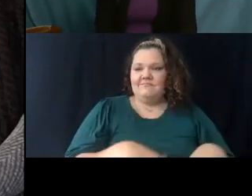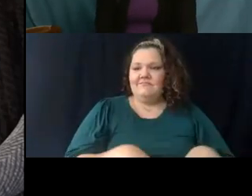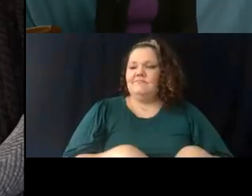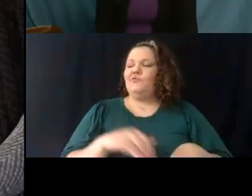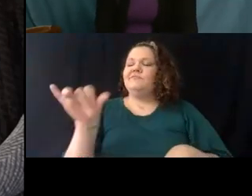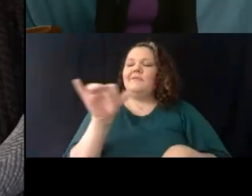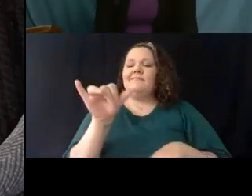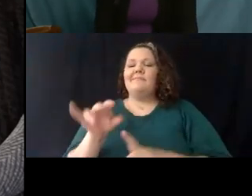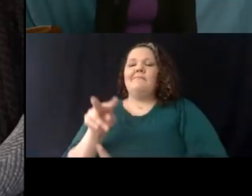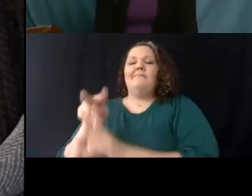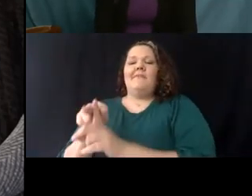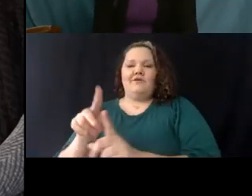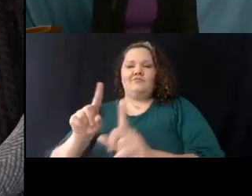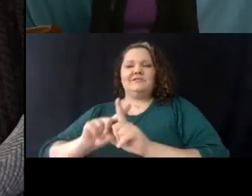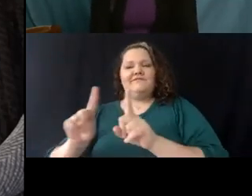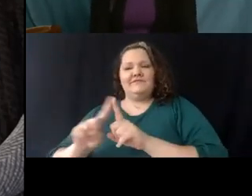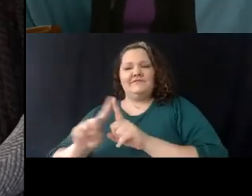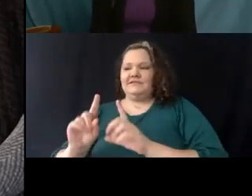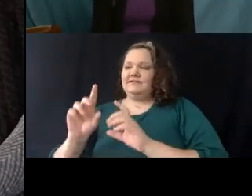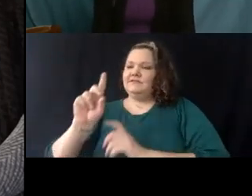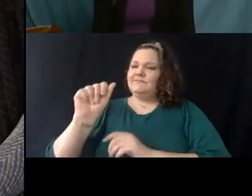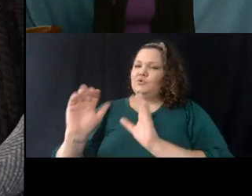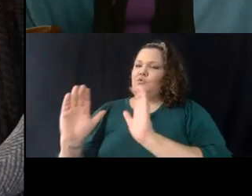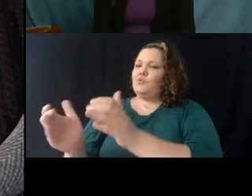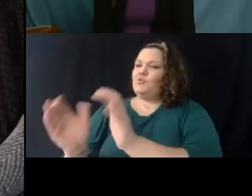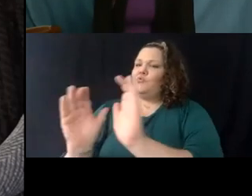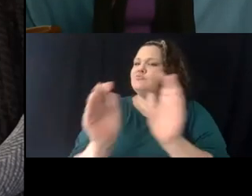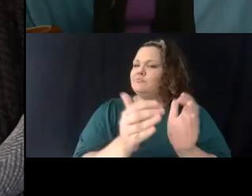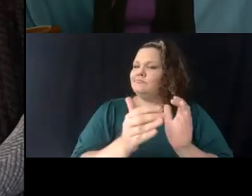In the deaf community, we often share information with each other.